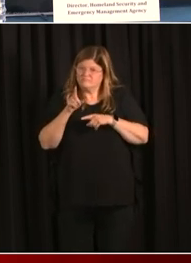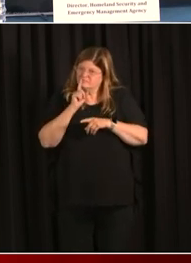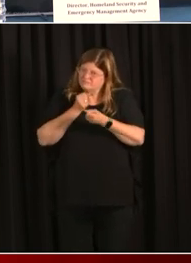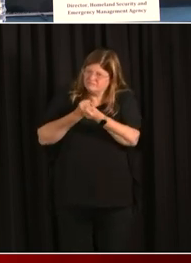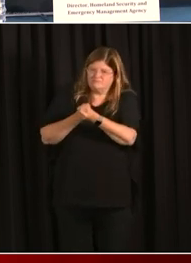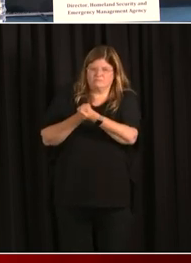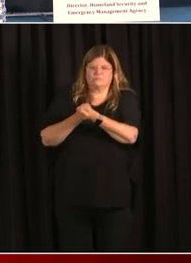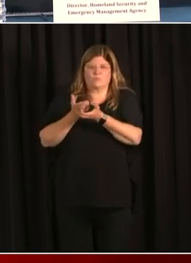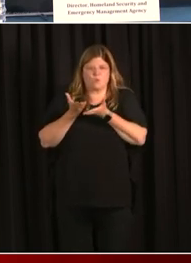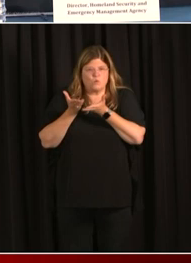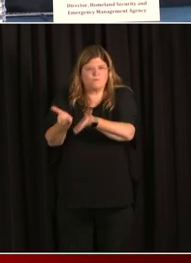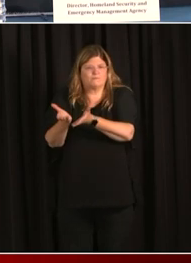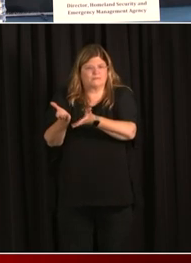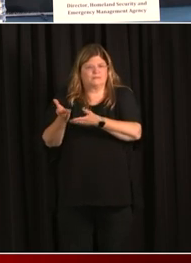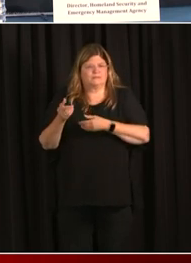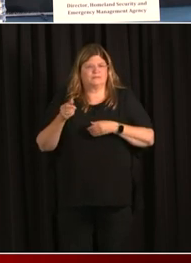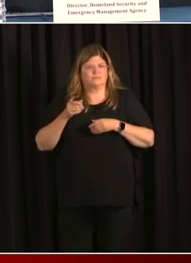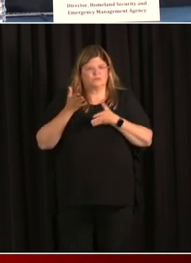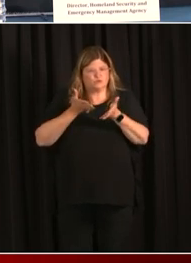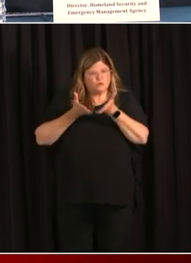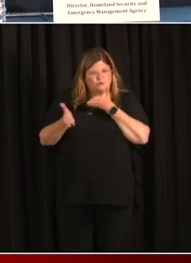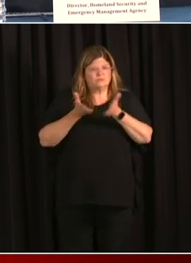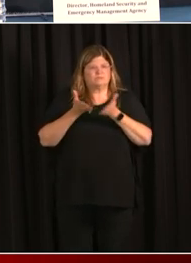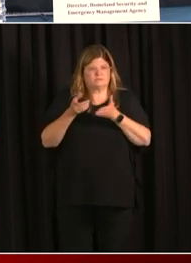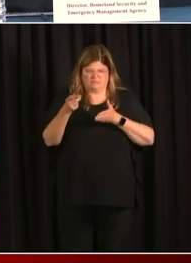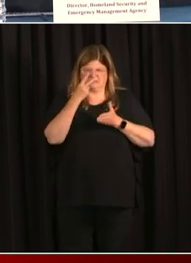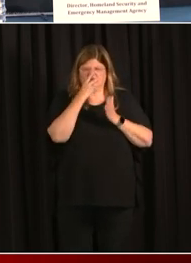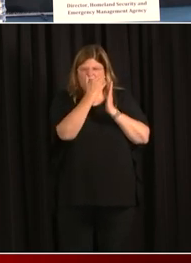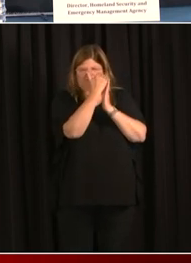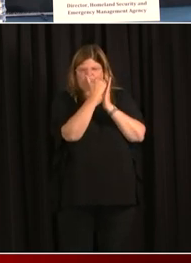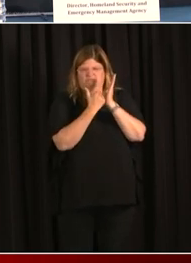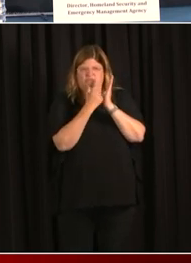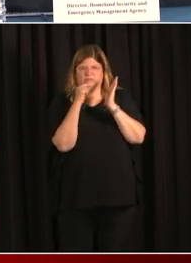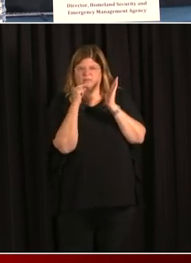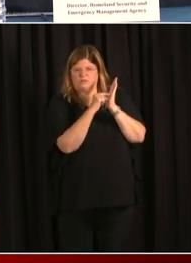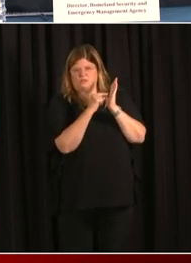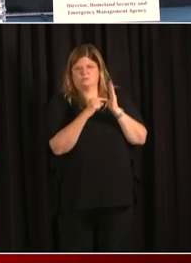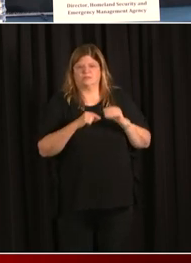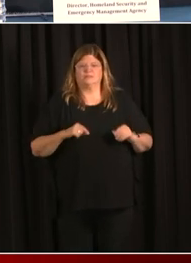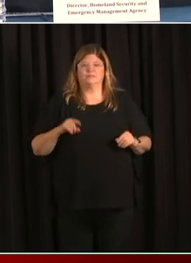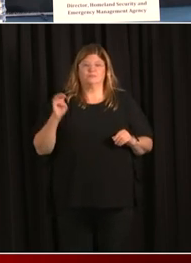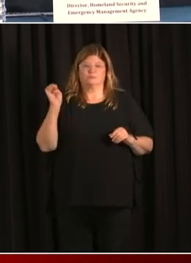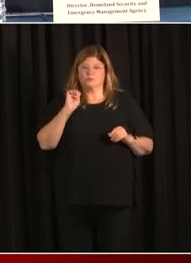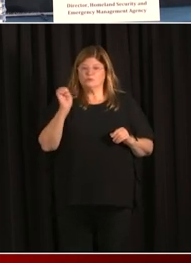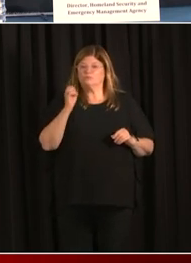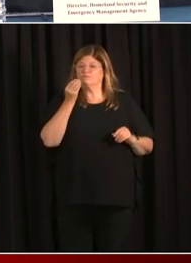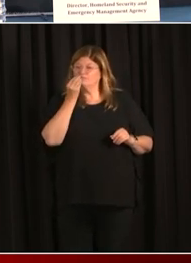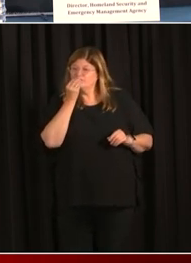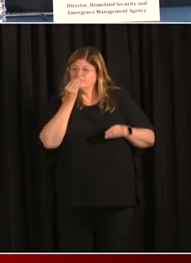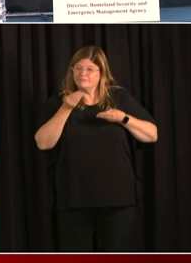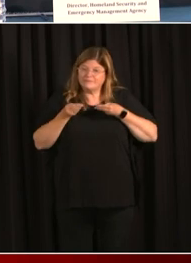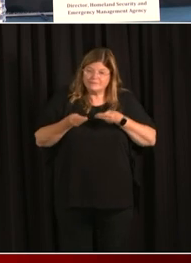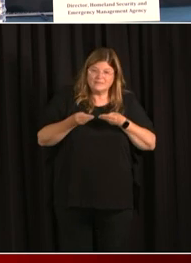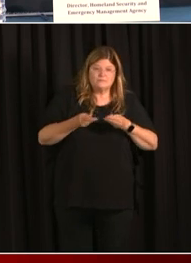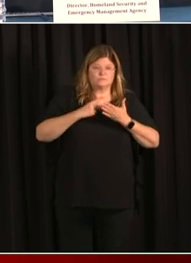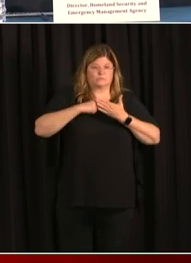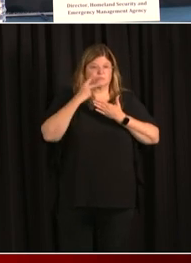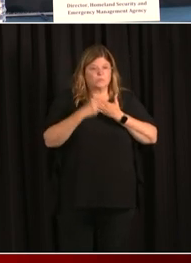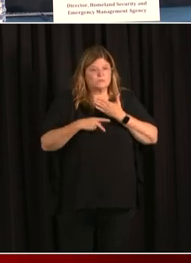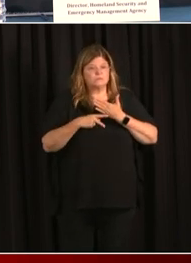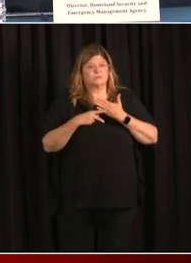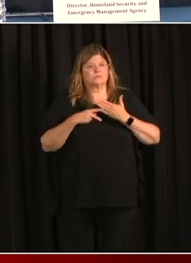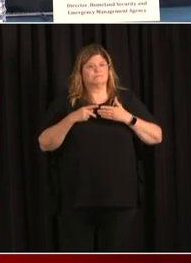offer some of the services that you see there. So emergency food and feeding programs, we needed to build up that